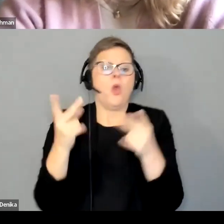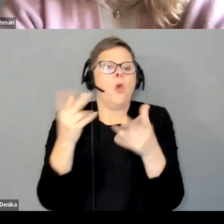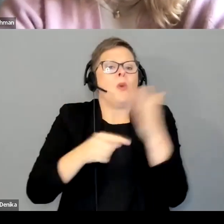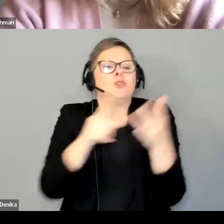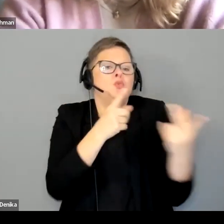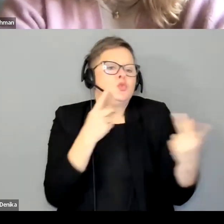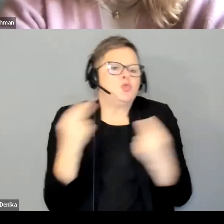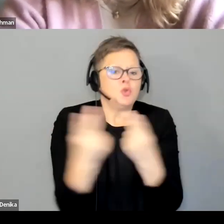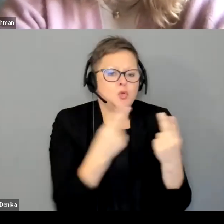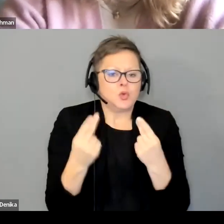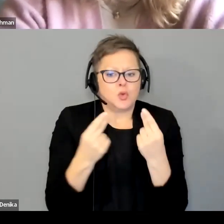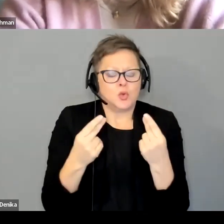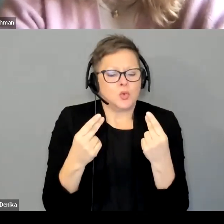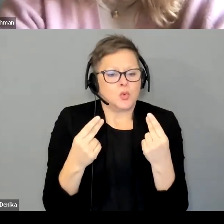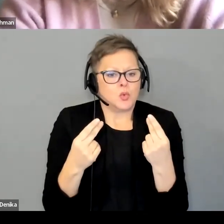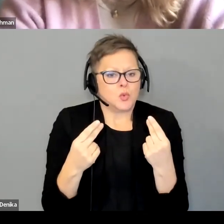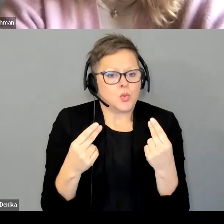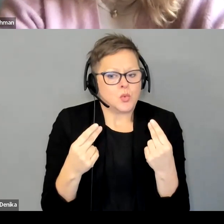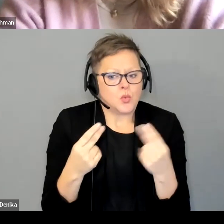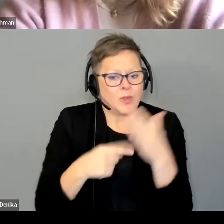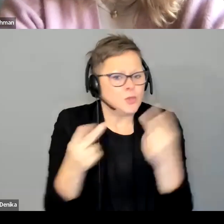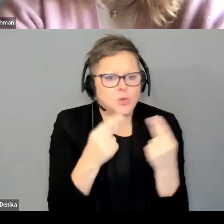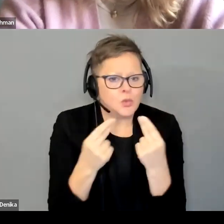the other thing too is how much of work is the